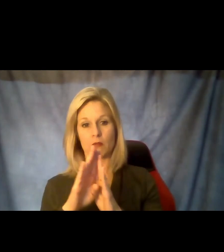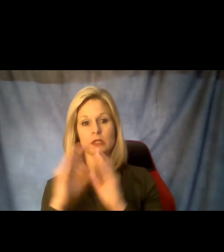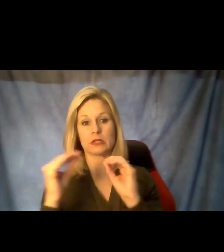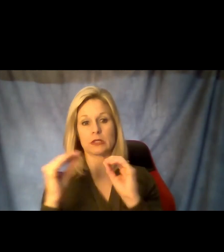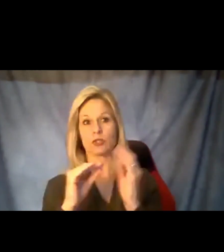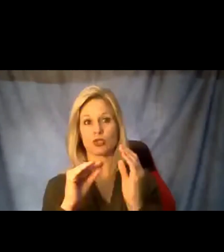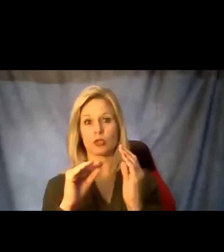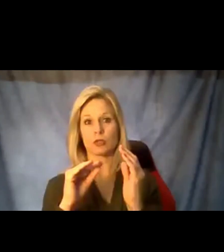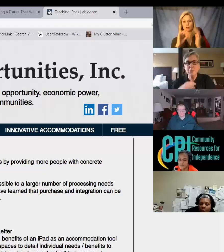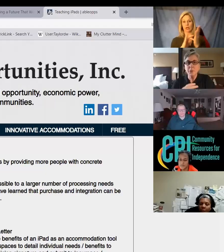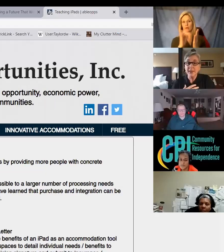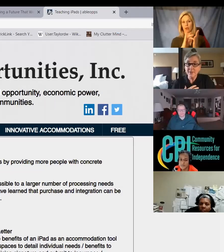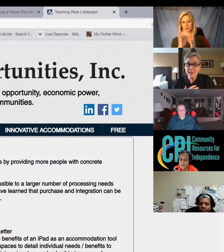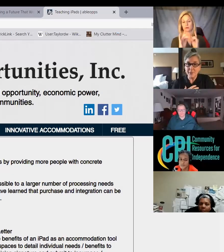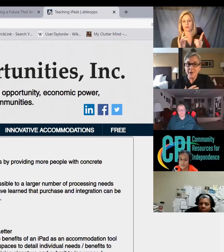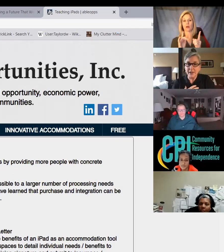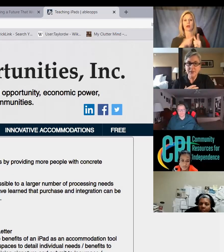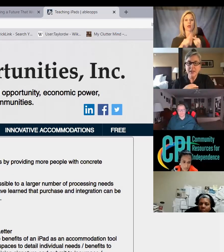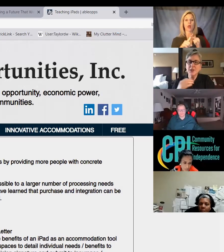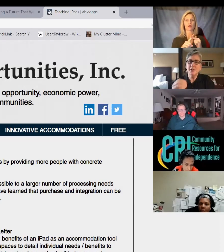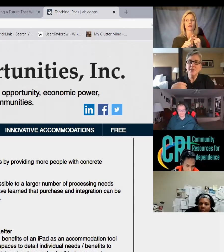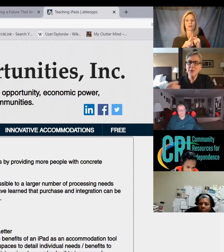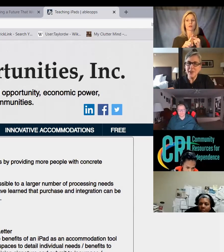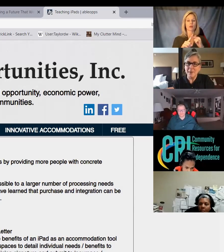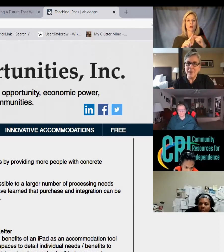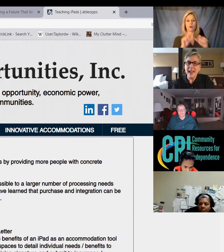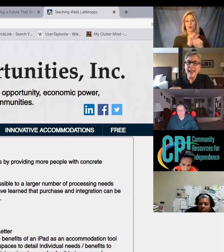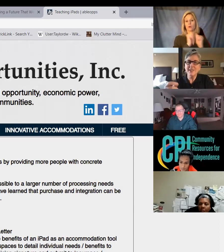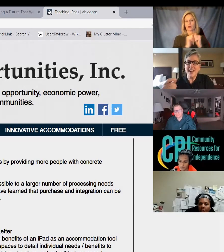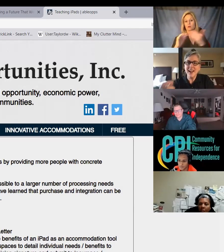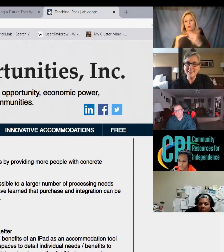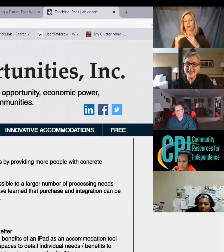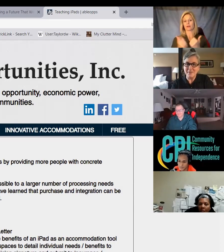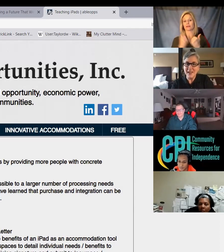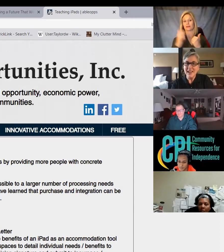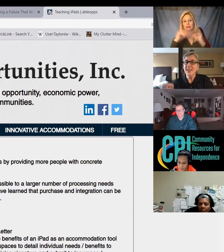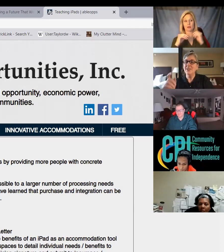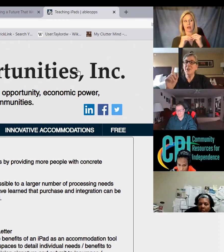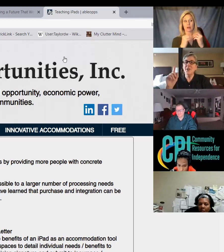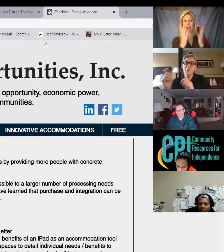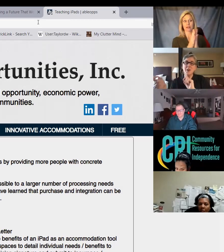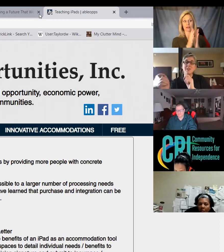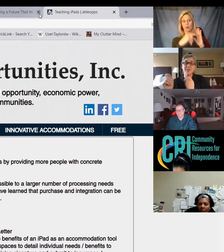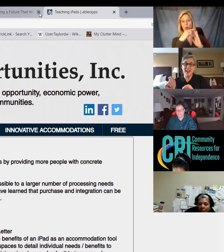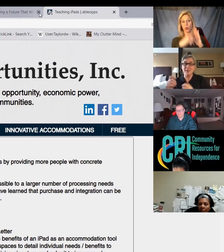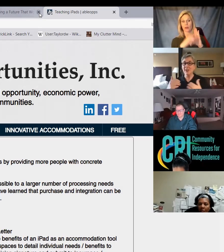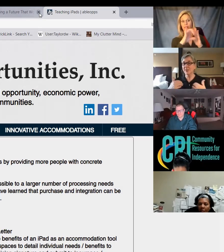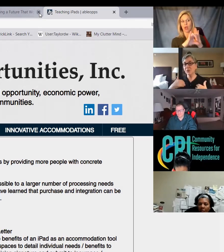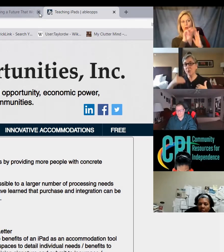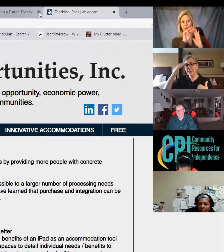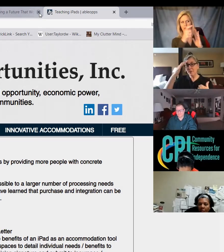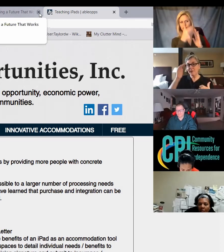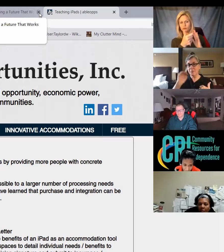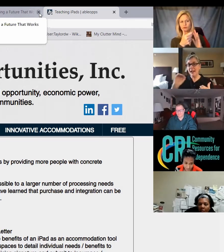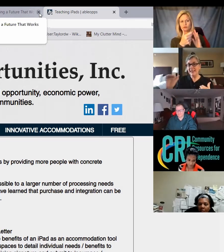with the community of people with lived experience to review them and revise them so that it worked for them, because it's